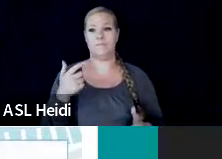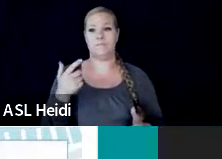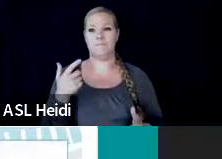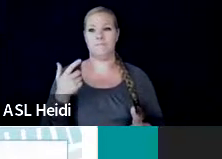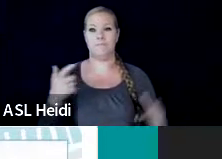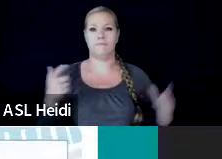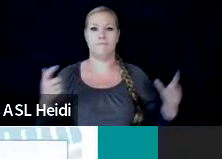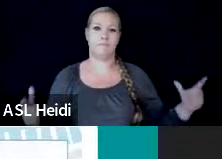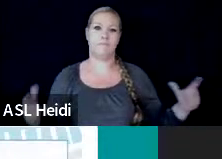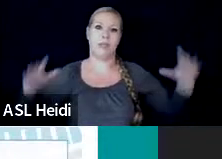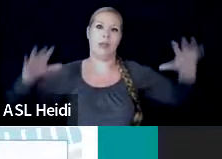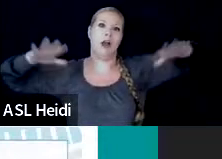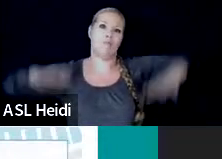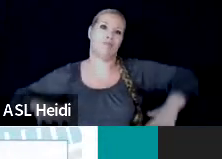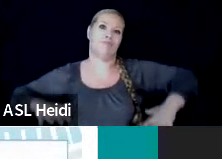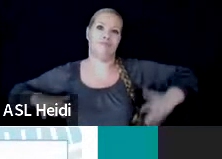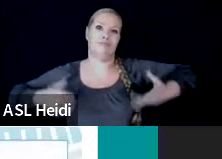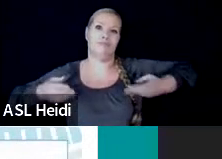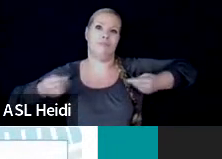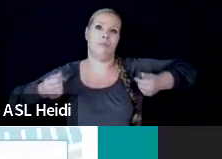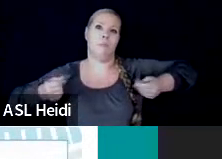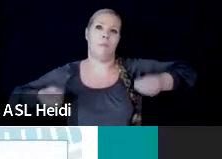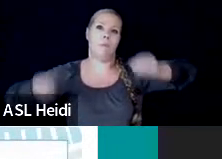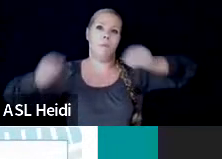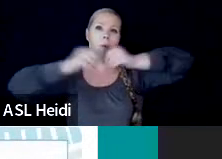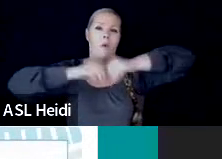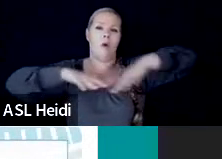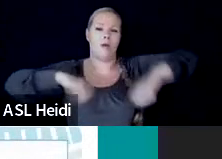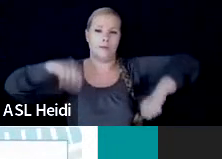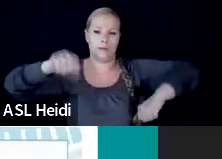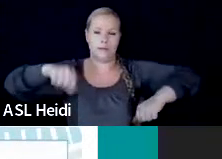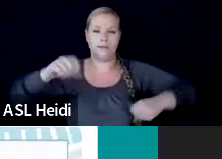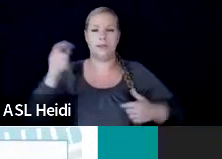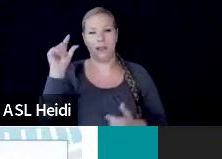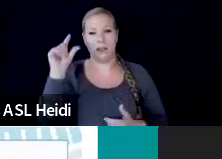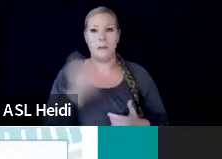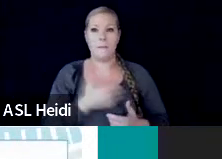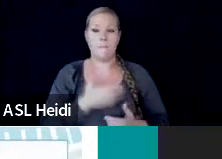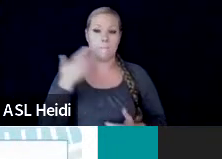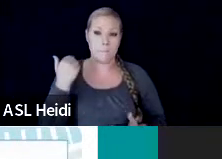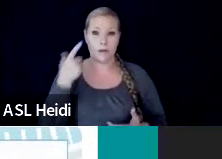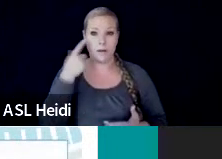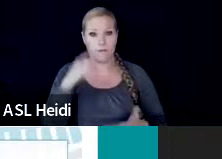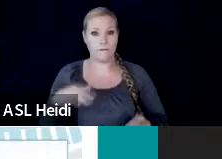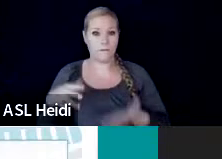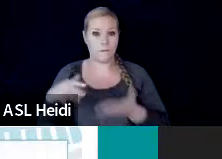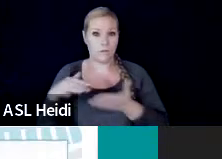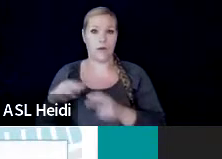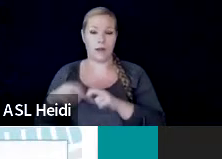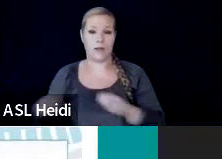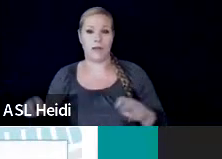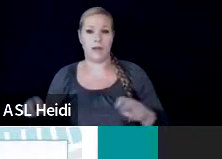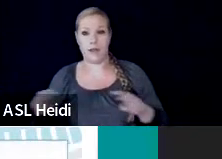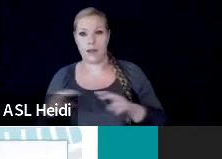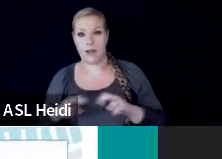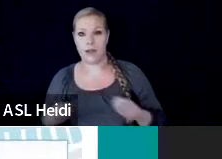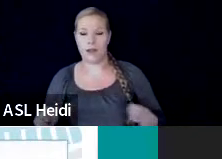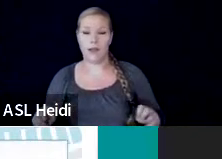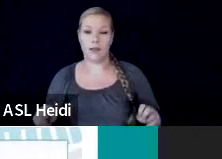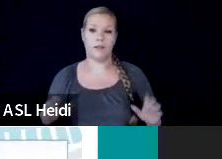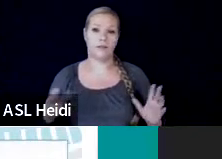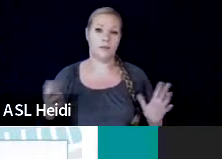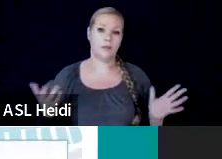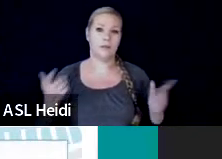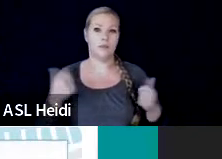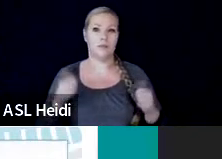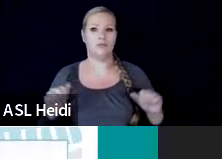It's a bit better through the NEPA analysis to think through footprints that may be a